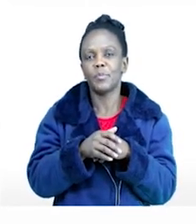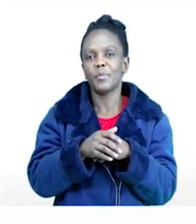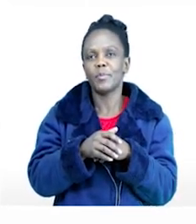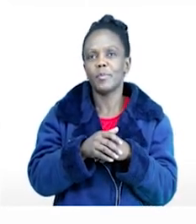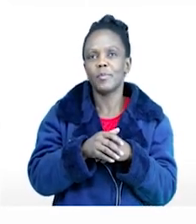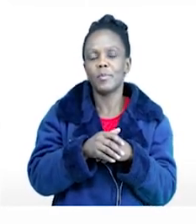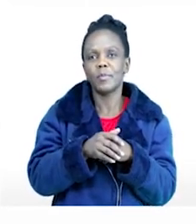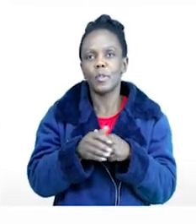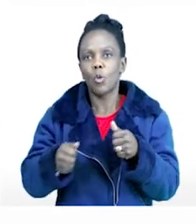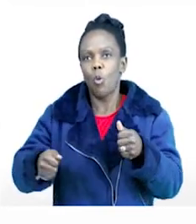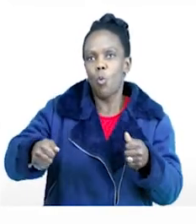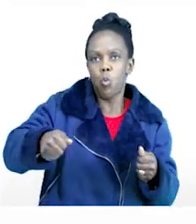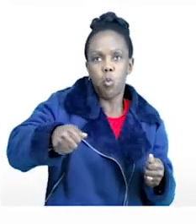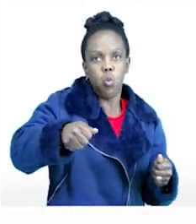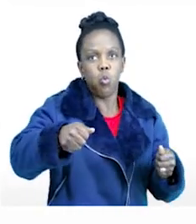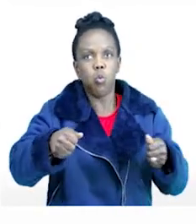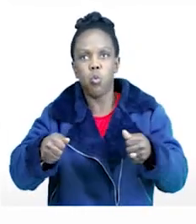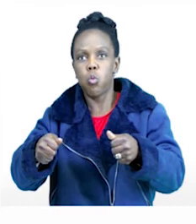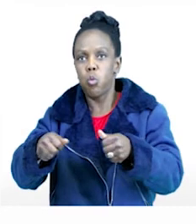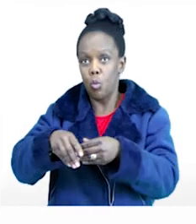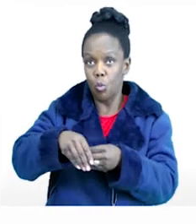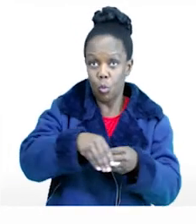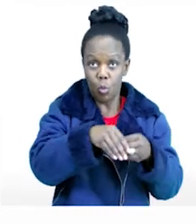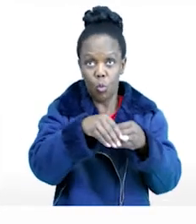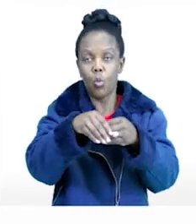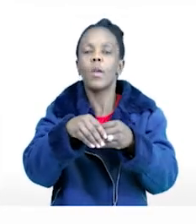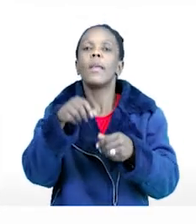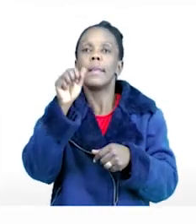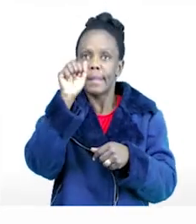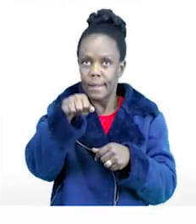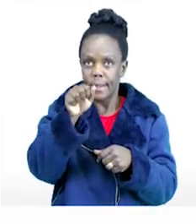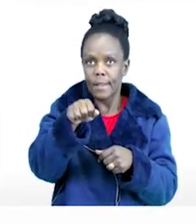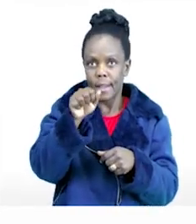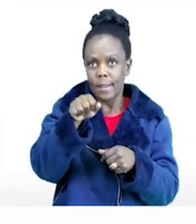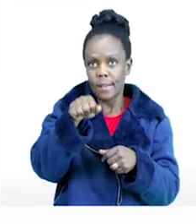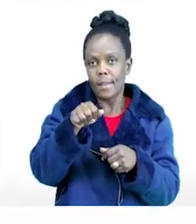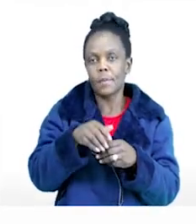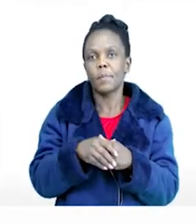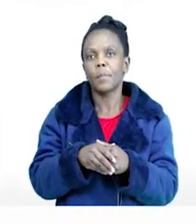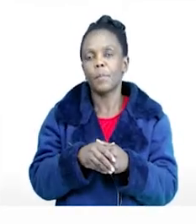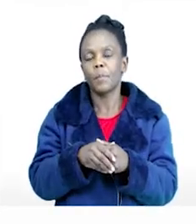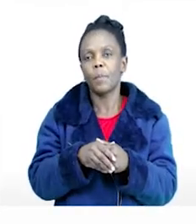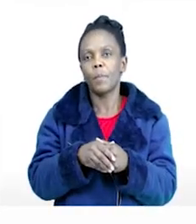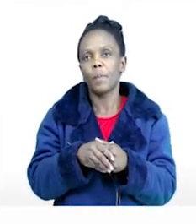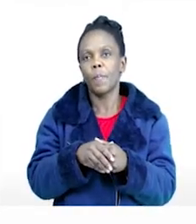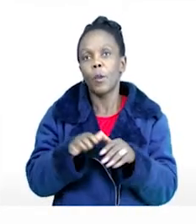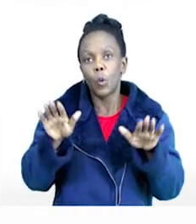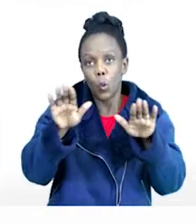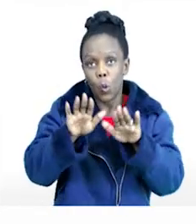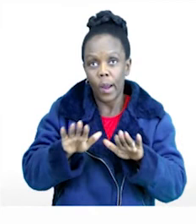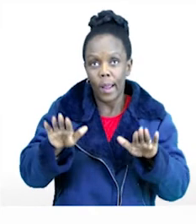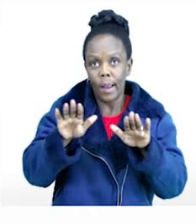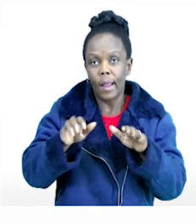Can you use a truck? Yes, you can. In fact, a truck is what we use to move